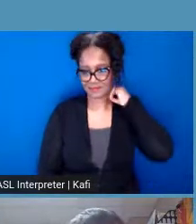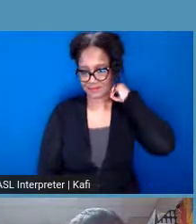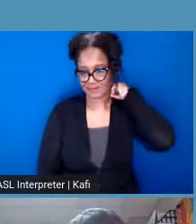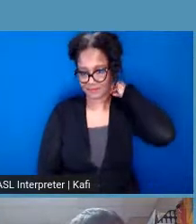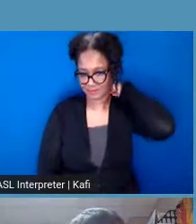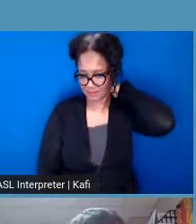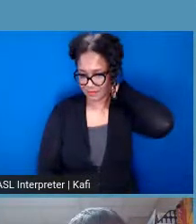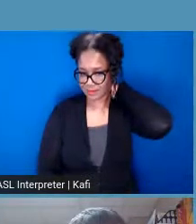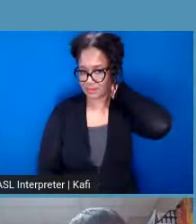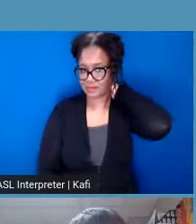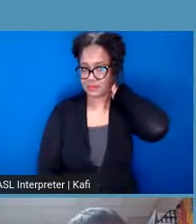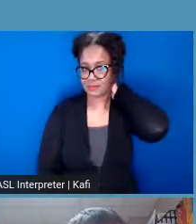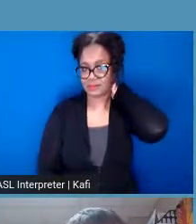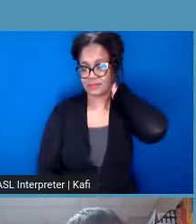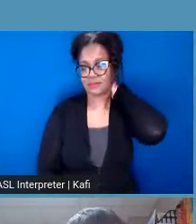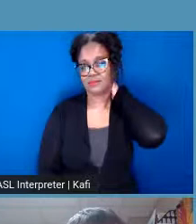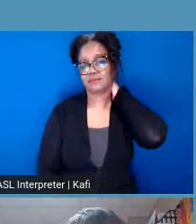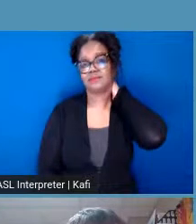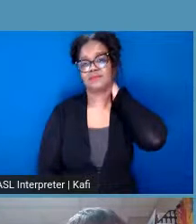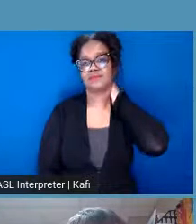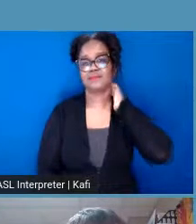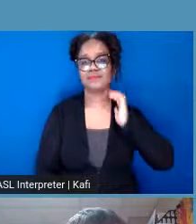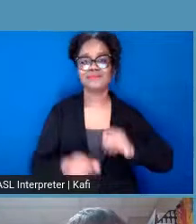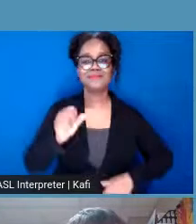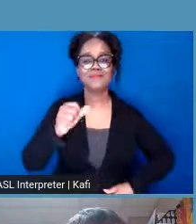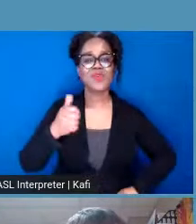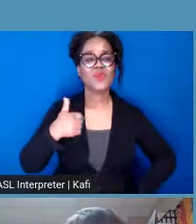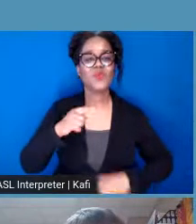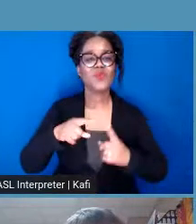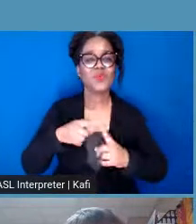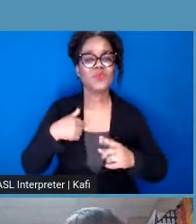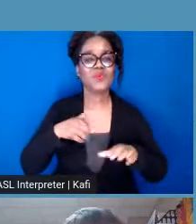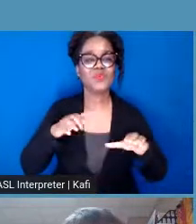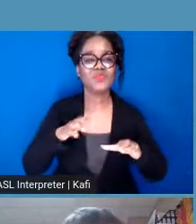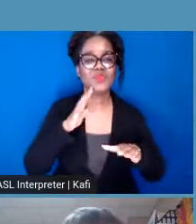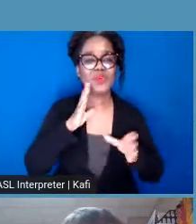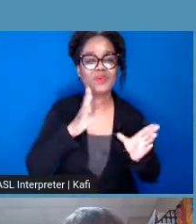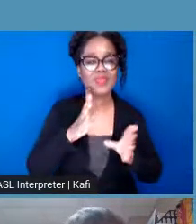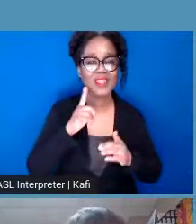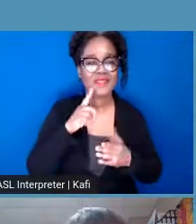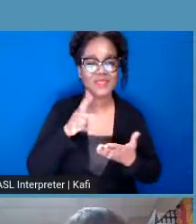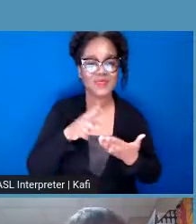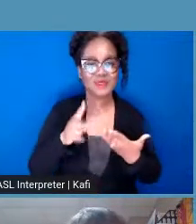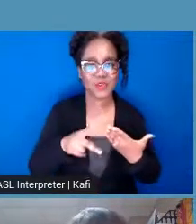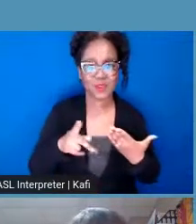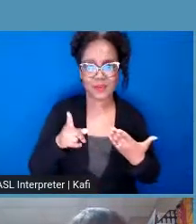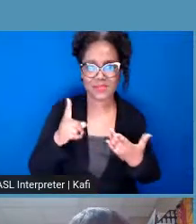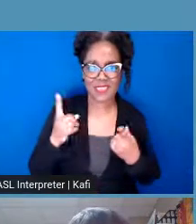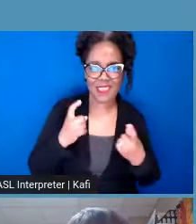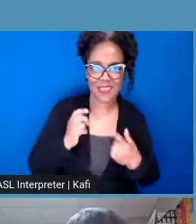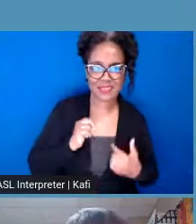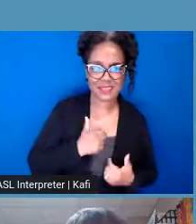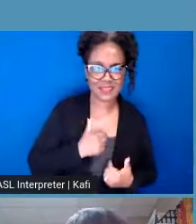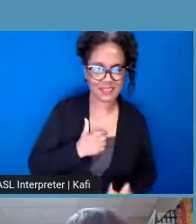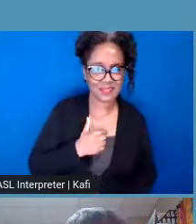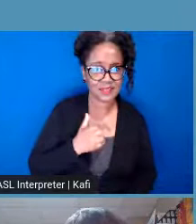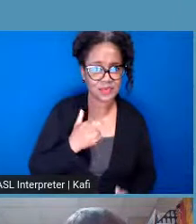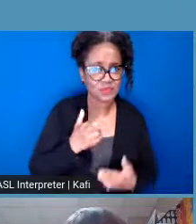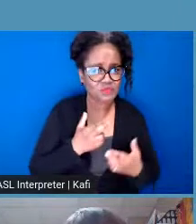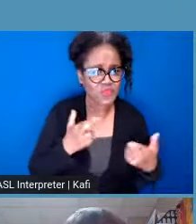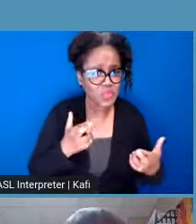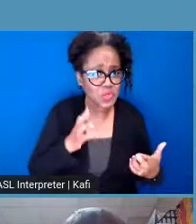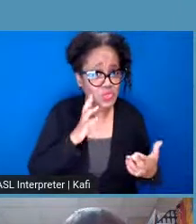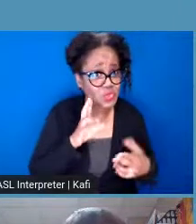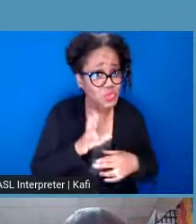doing planning for this programming, they asked what resources we used, and we're really going to echo, I think, what Anne said,